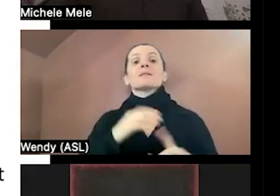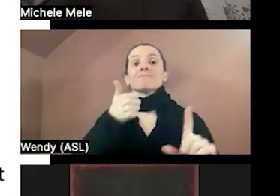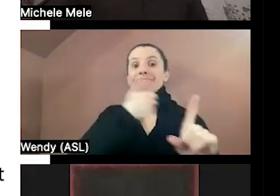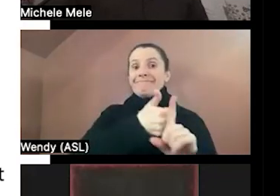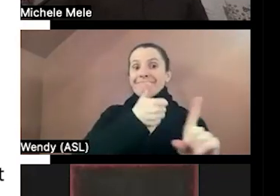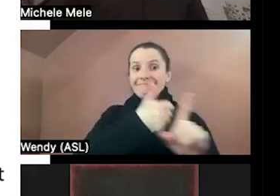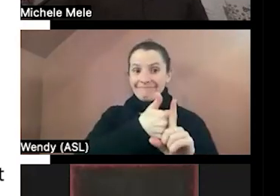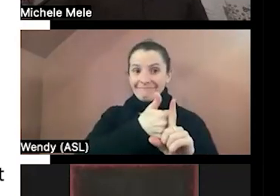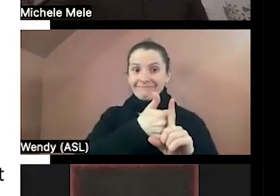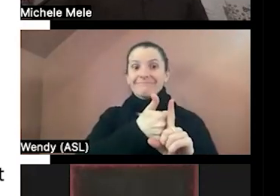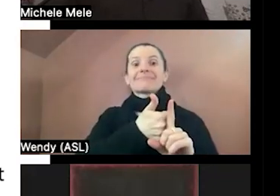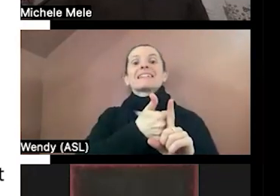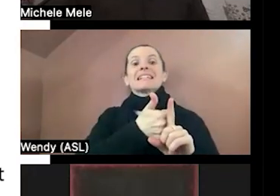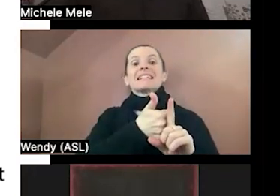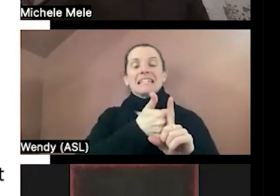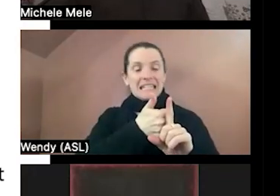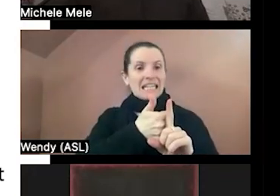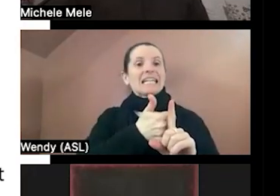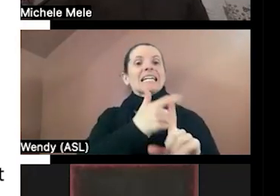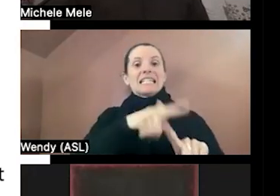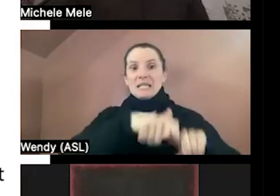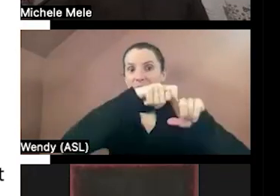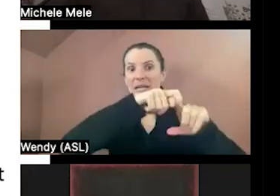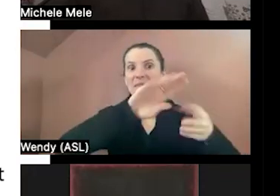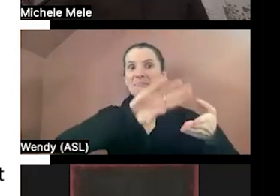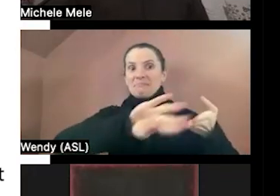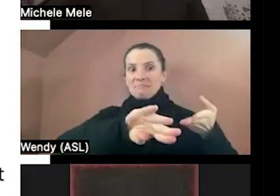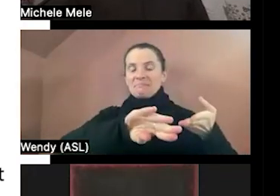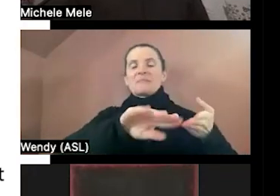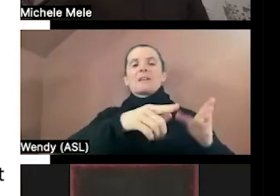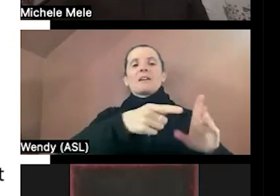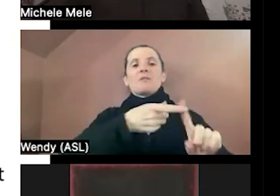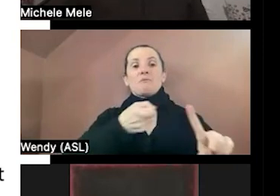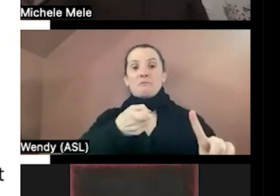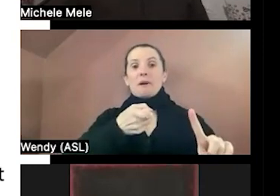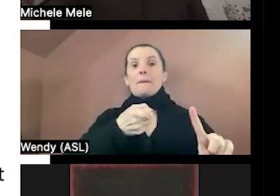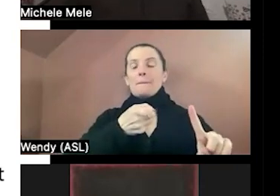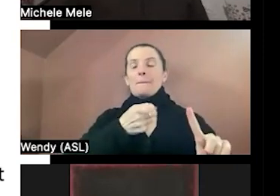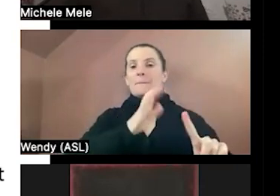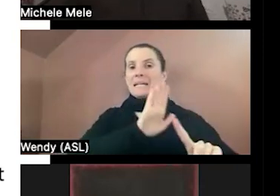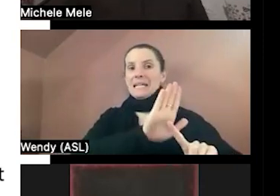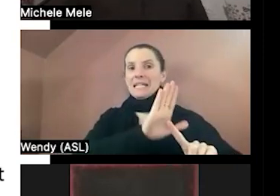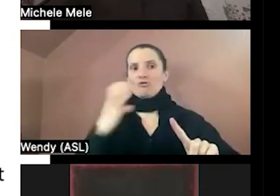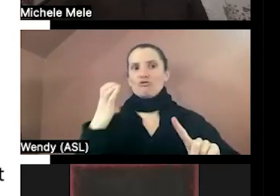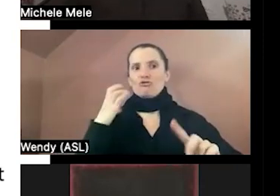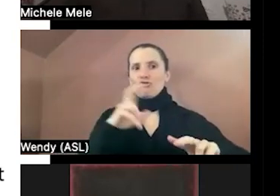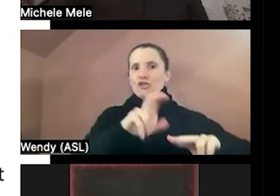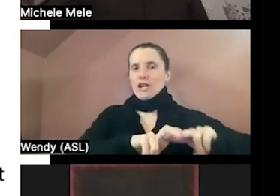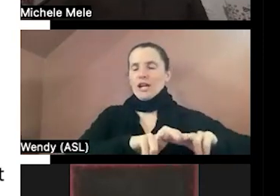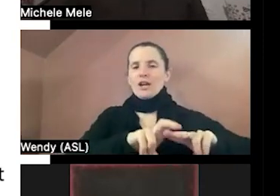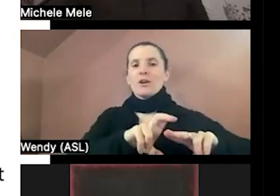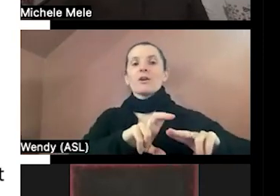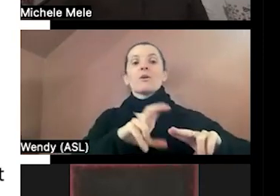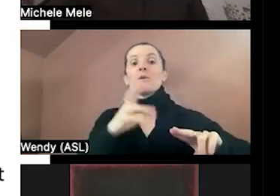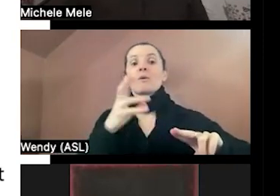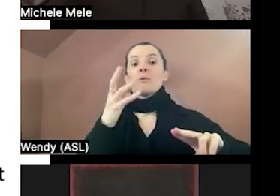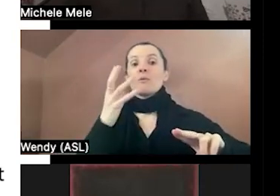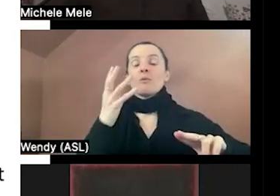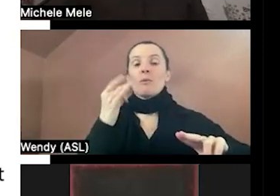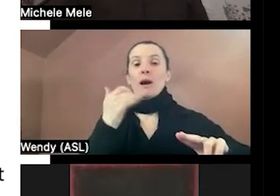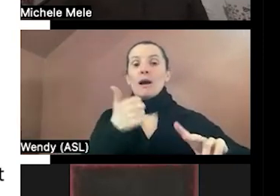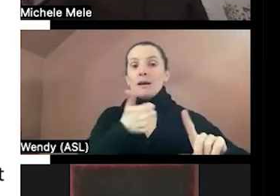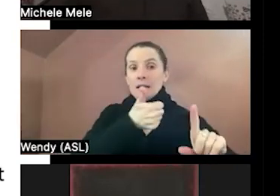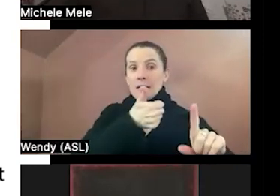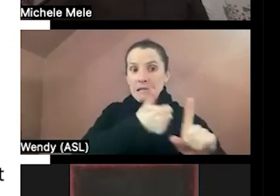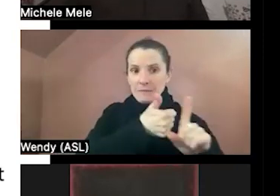William Whiston was suspended from the location chair because he was not only a mathematician, but even a translator. He could speak